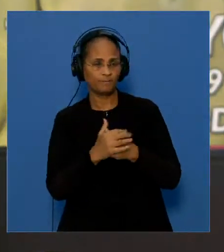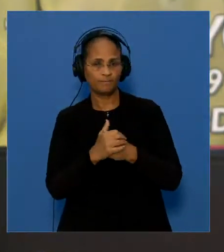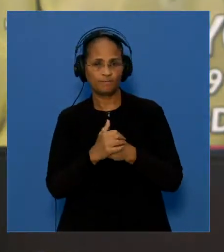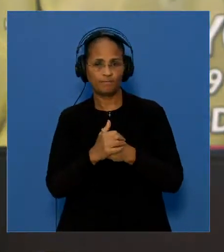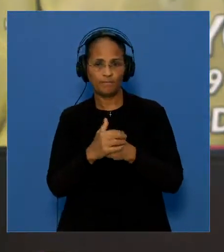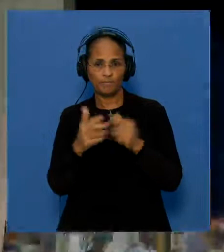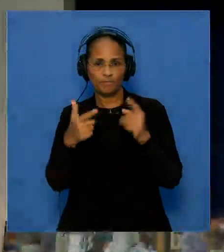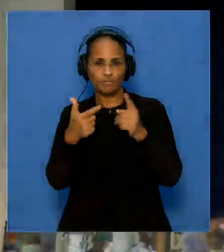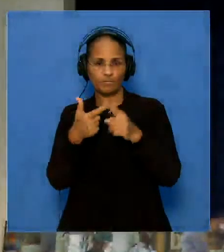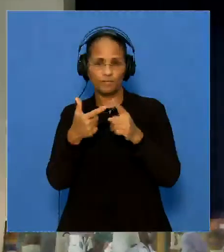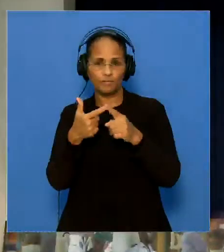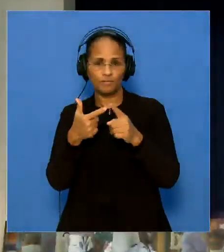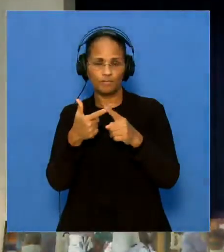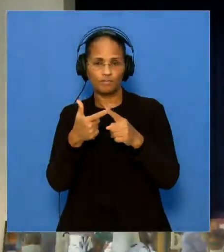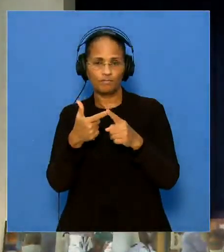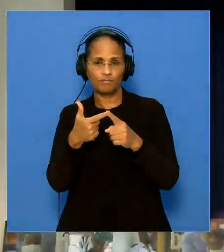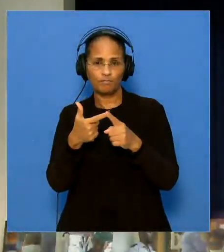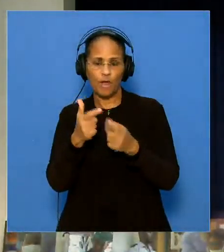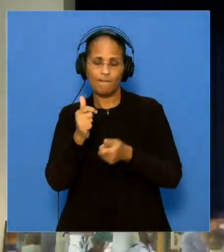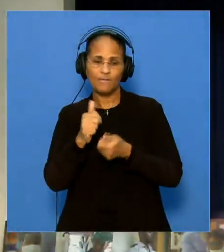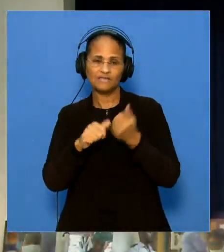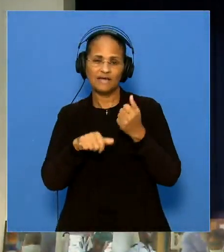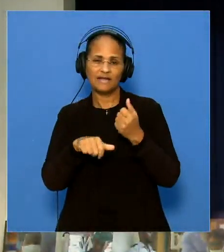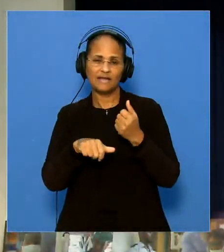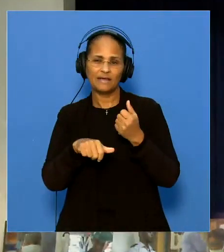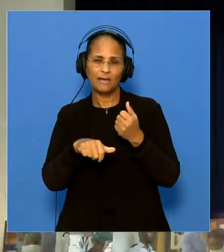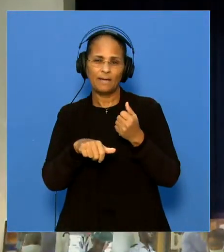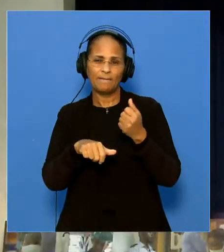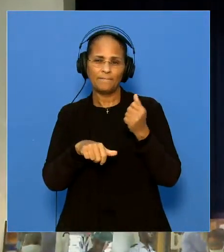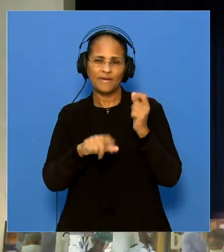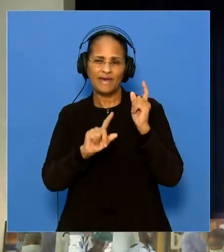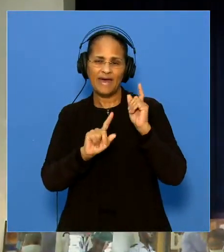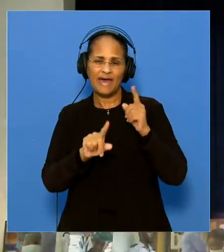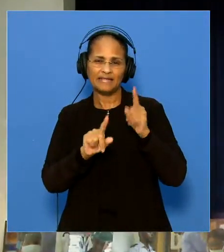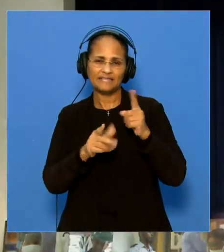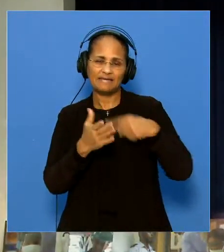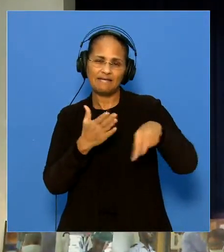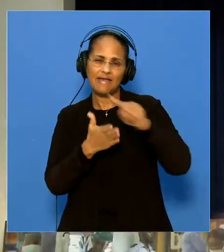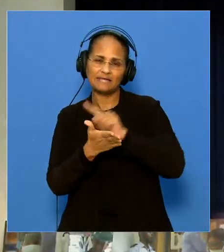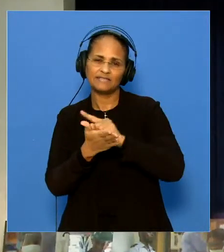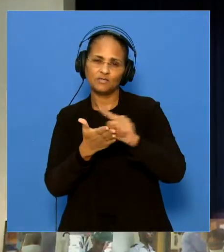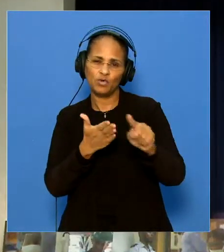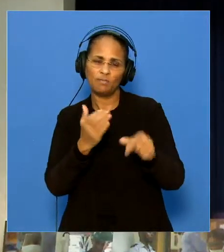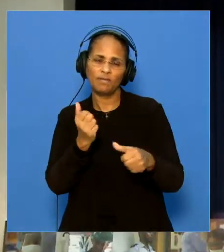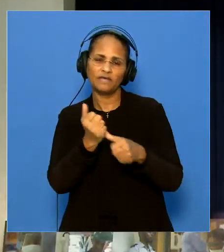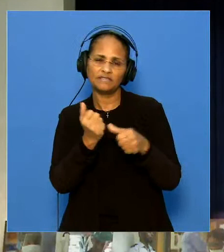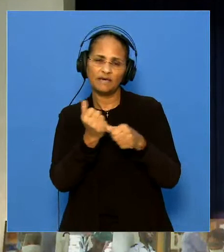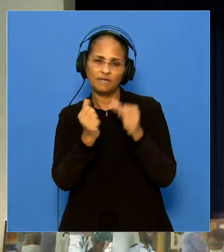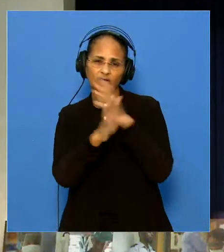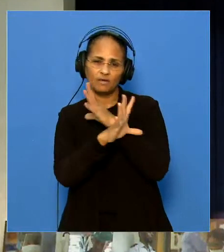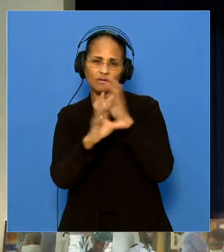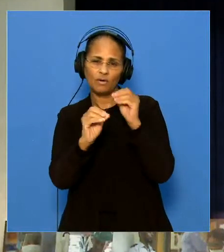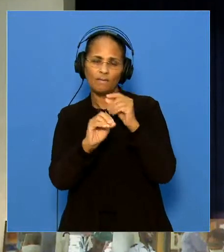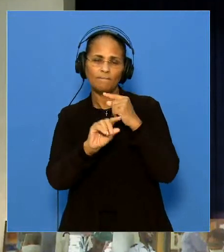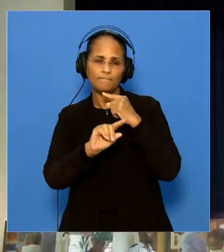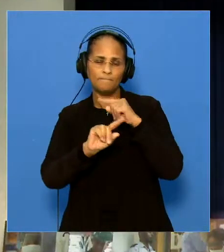My next question, which will most likely be answered by the Deputy Premier next week, but I'll pose it up to possibly be